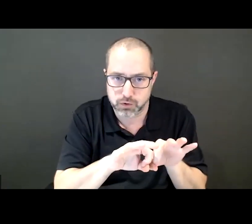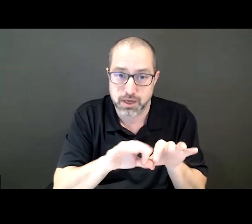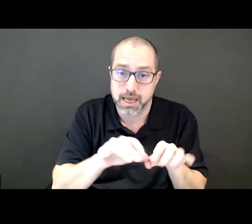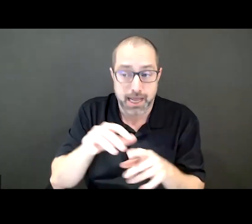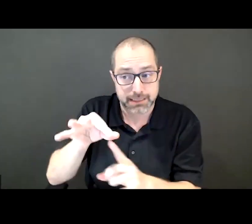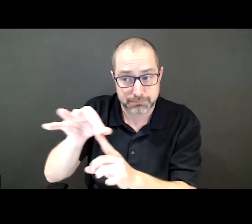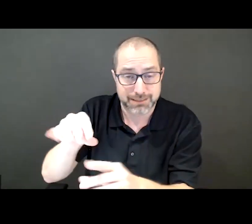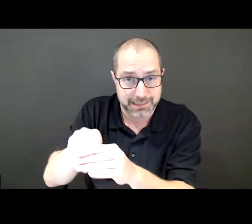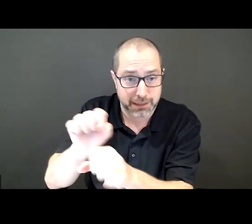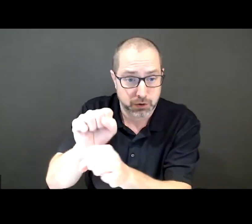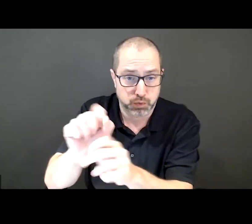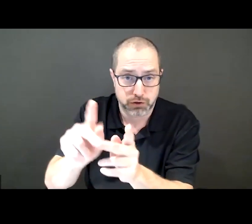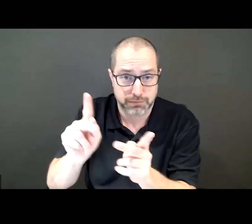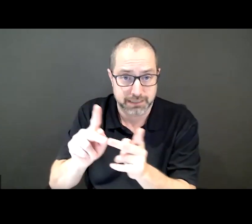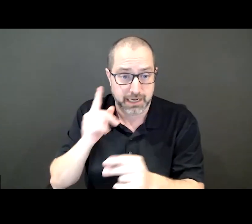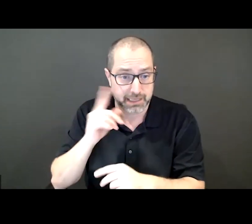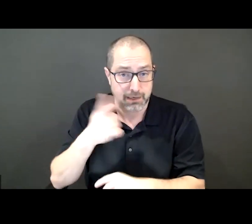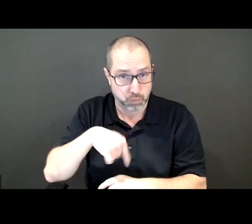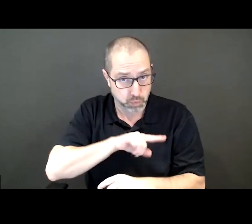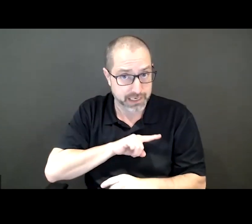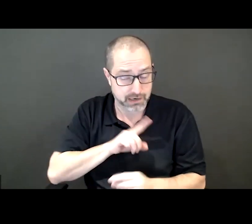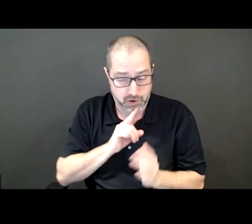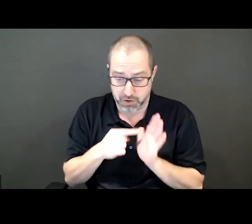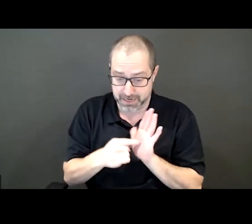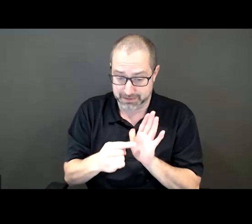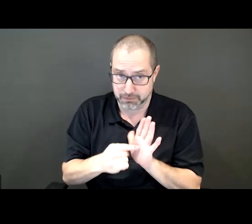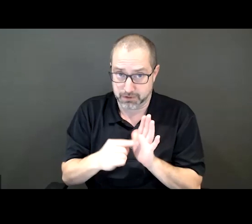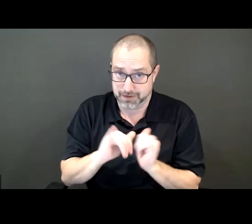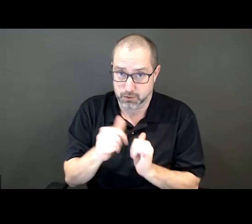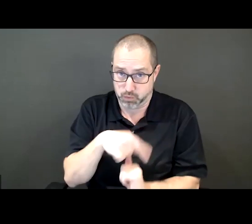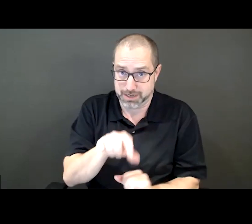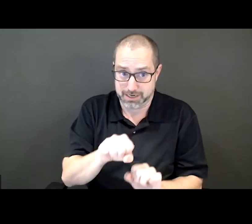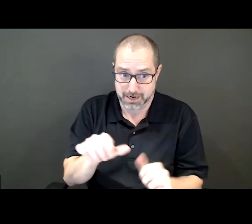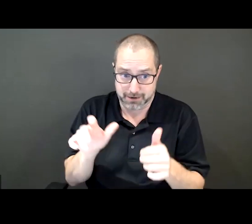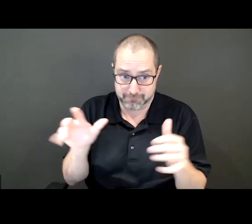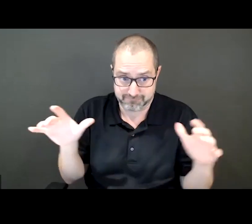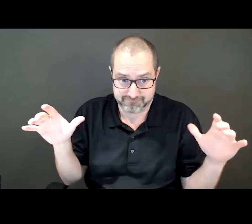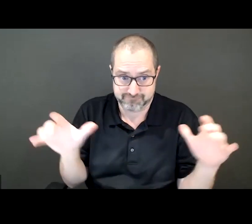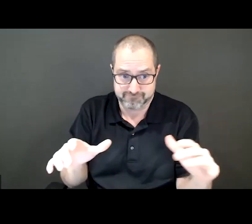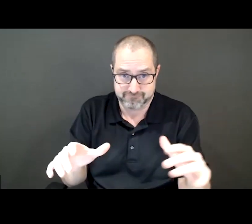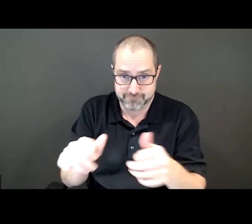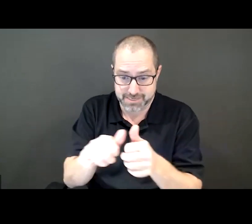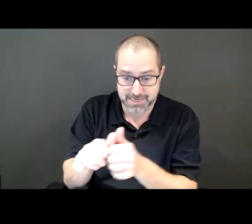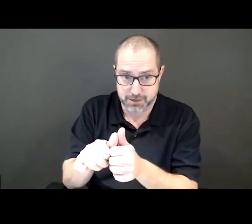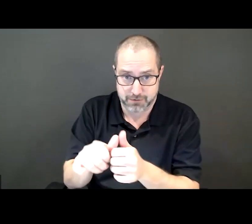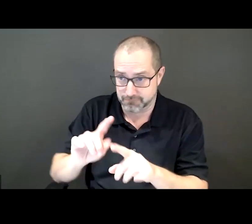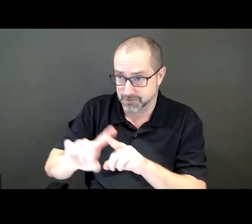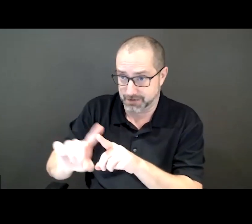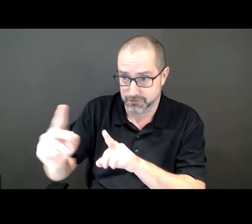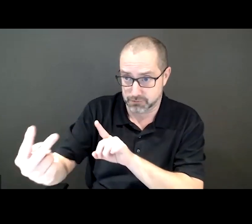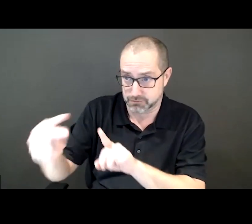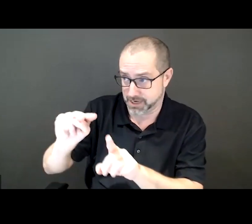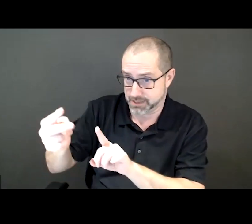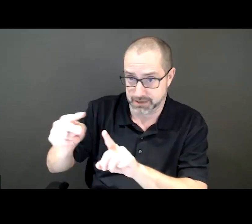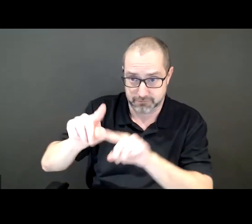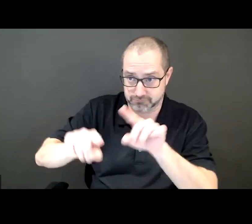we are an example of how we can work together from these various perspectives